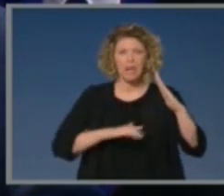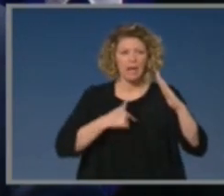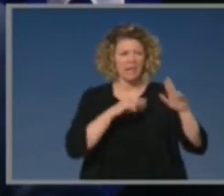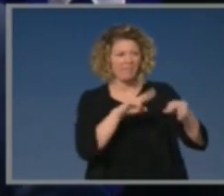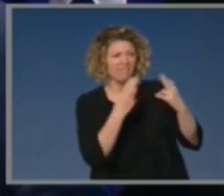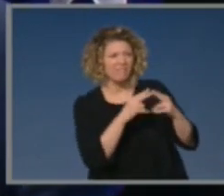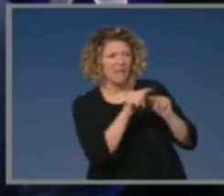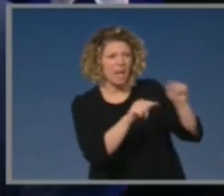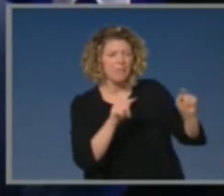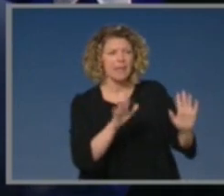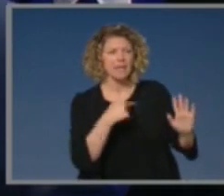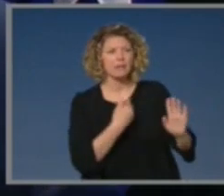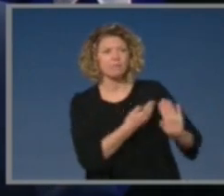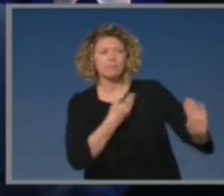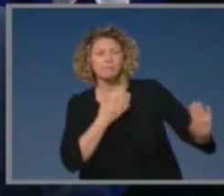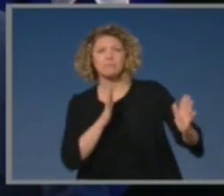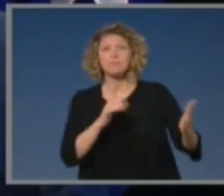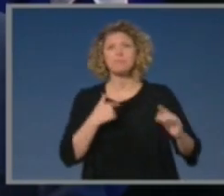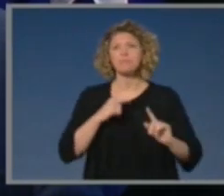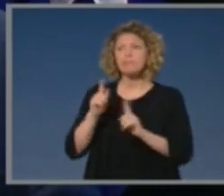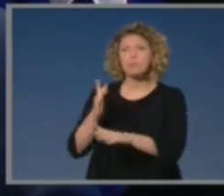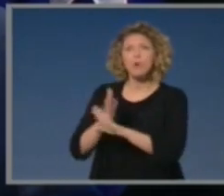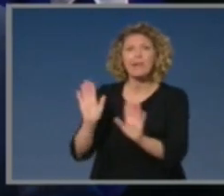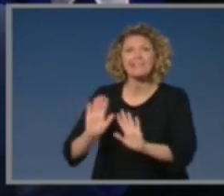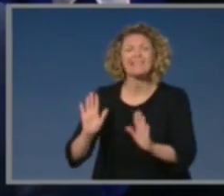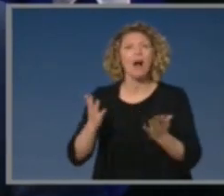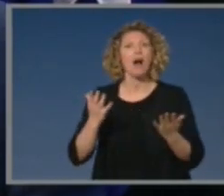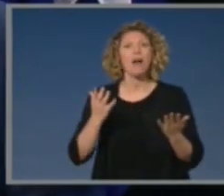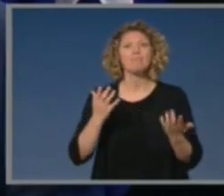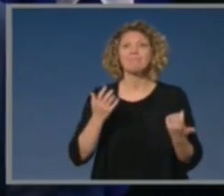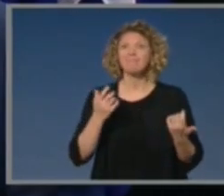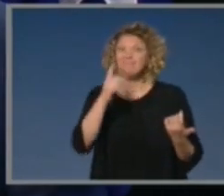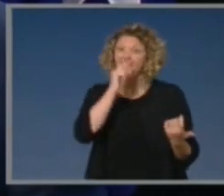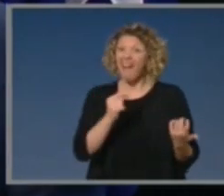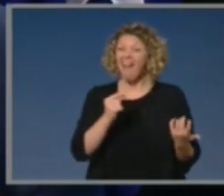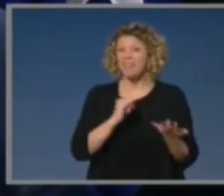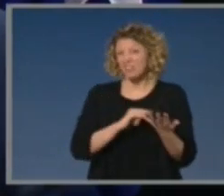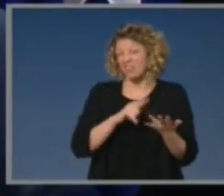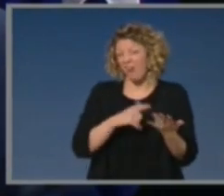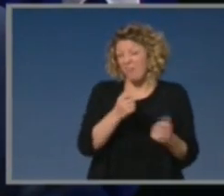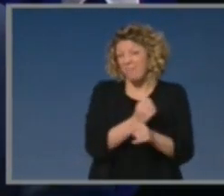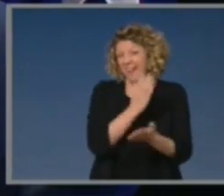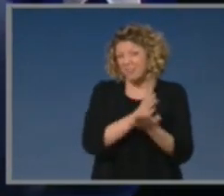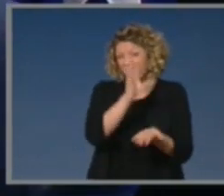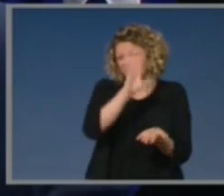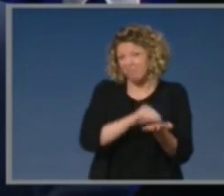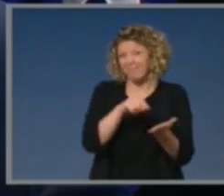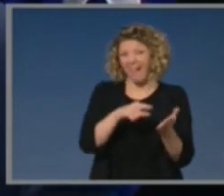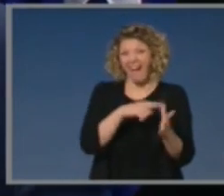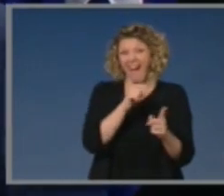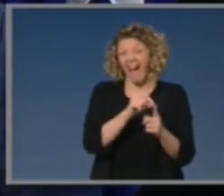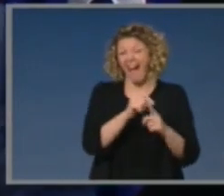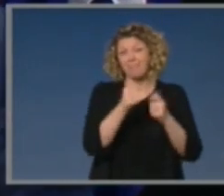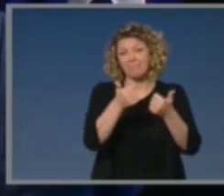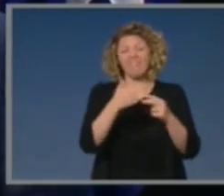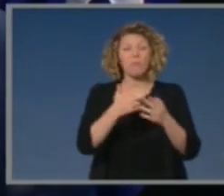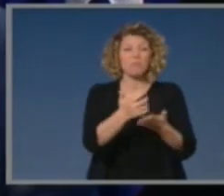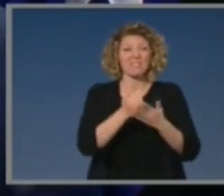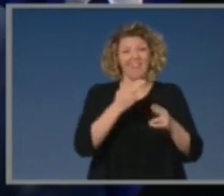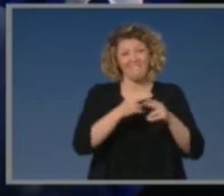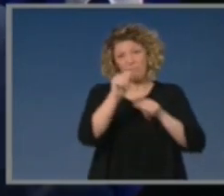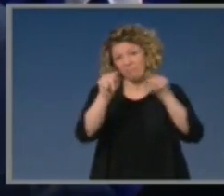you. The first job of the COVID Safe app is to keep you safe, and that is its best reason why I'd encourage